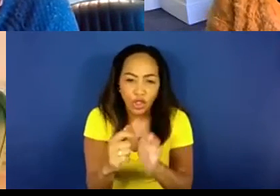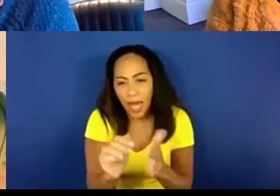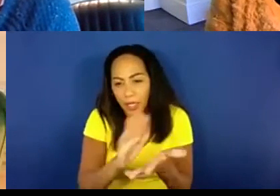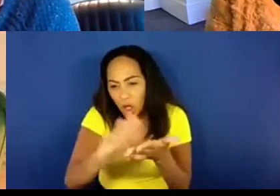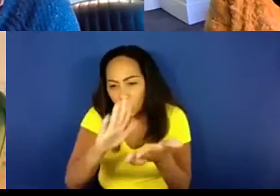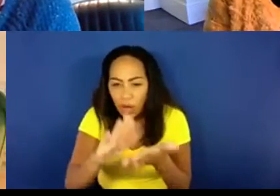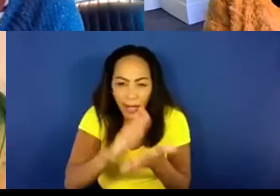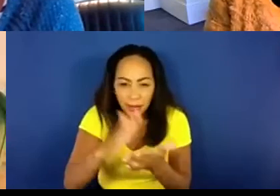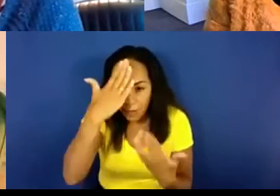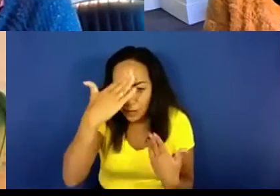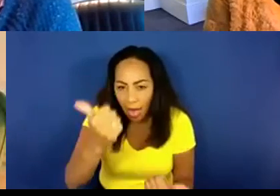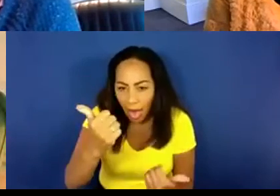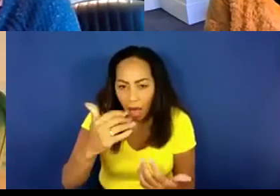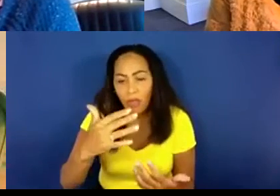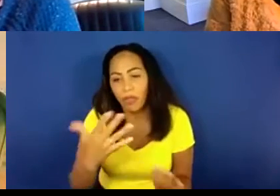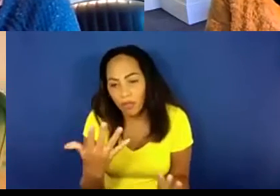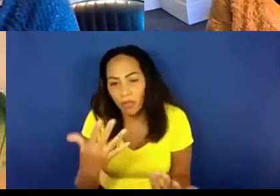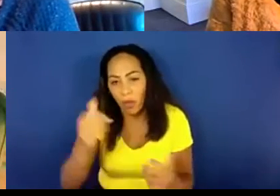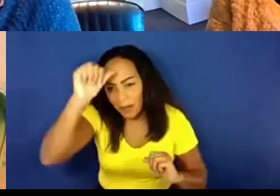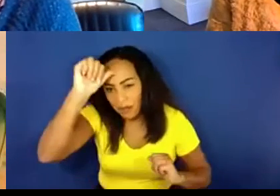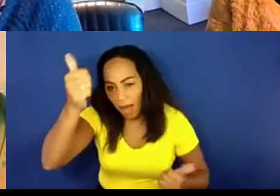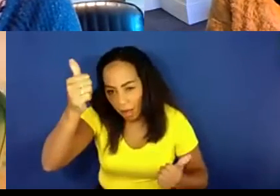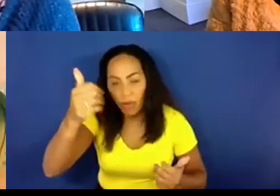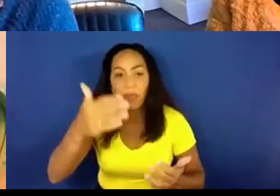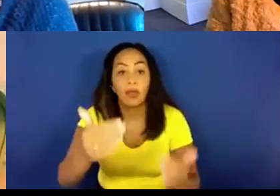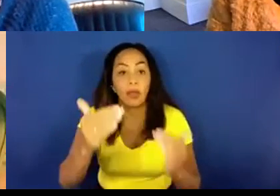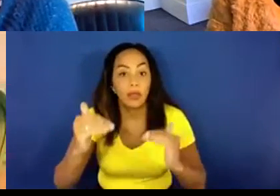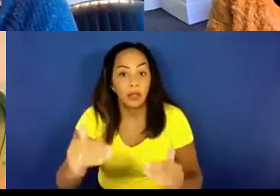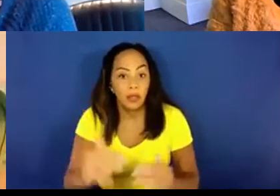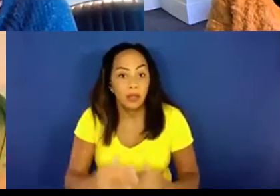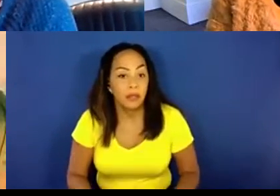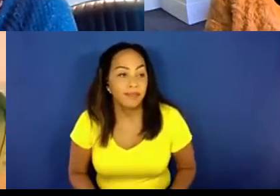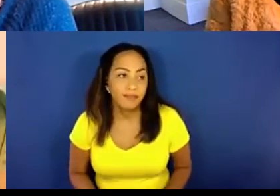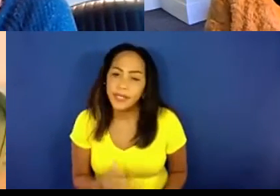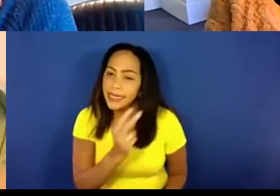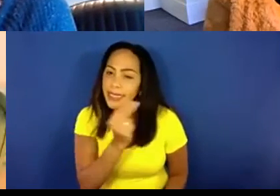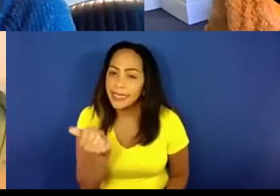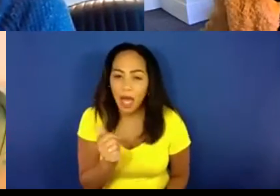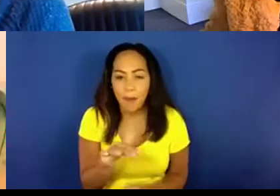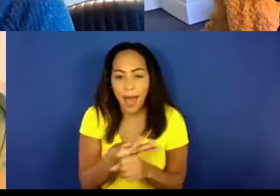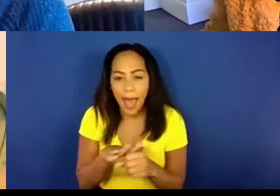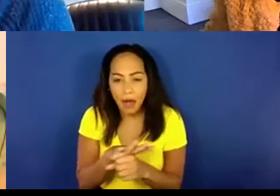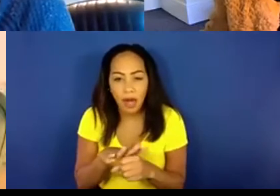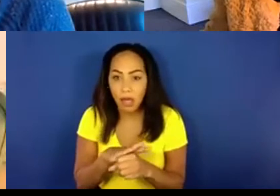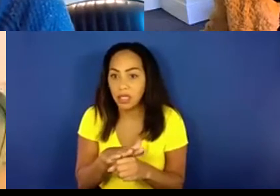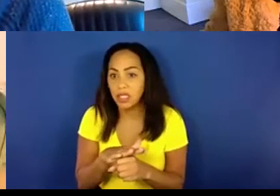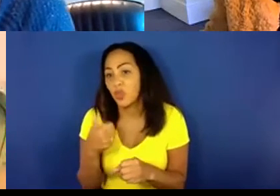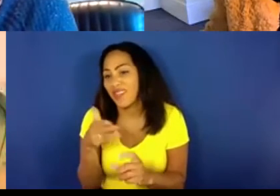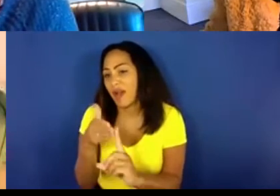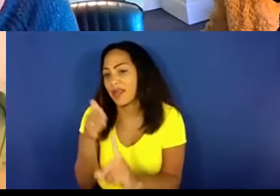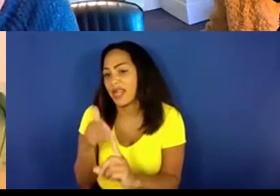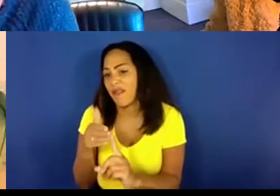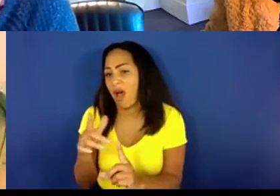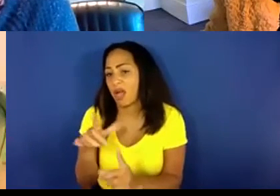looked at, well, I feel we've identified certain areas, for example, connecting with the youth, connecting